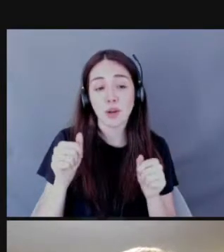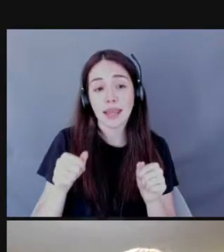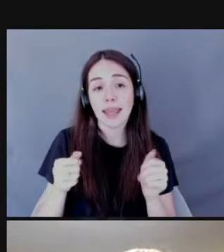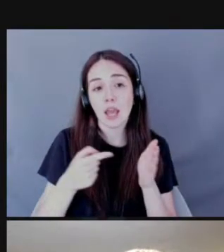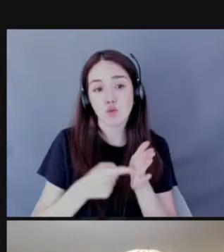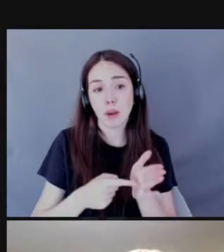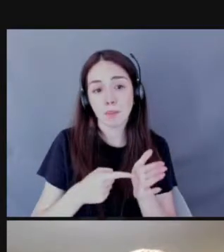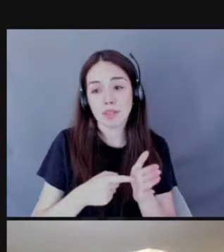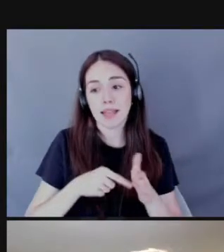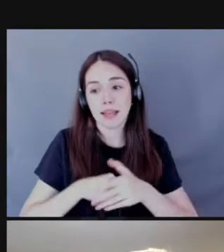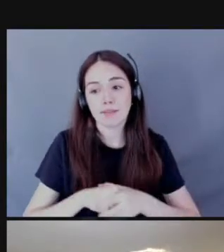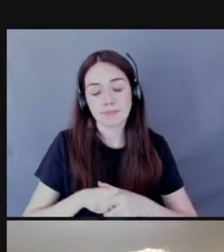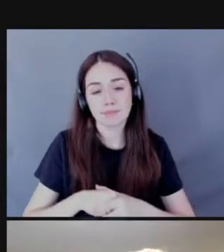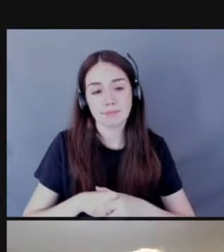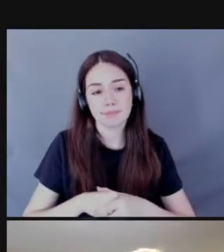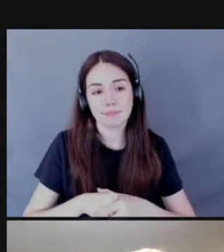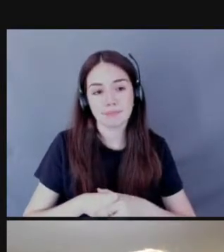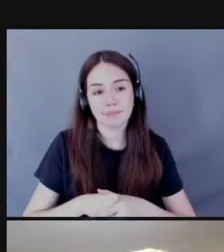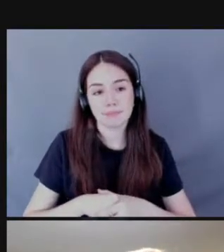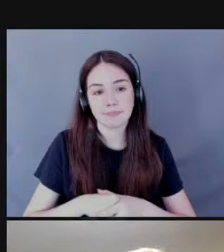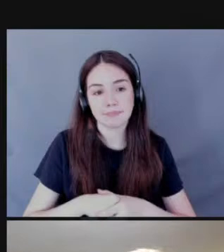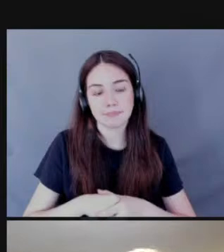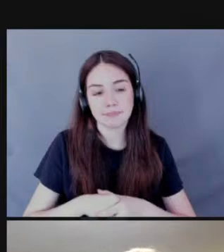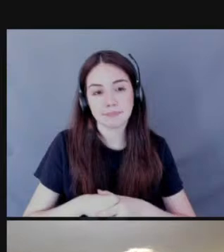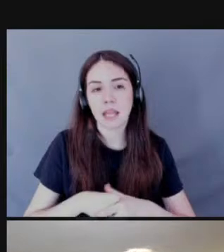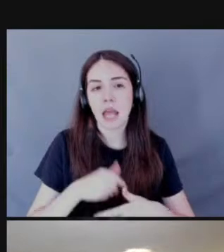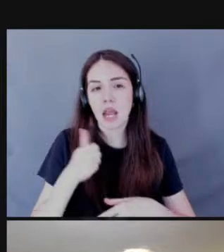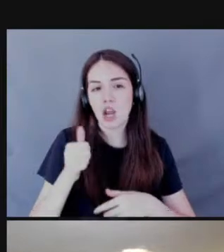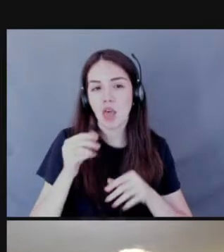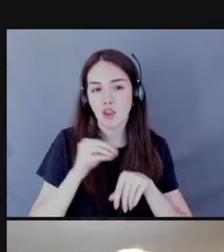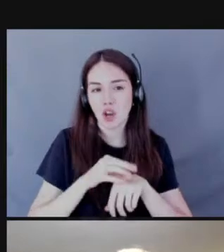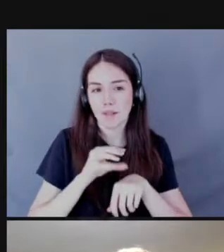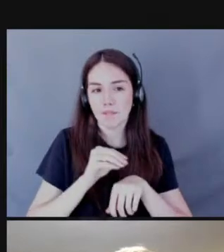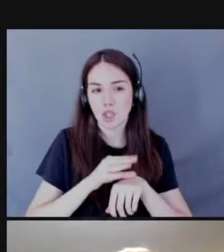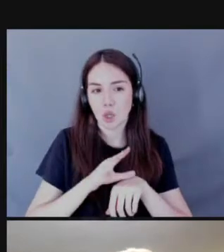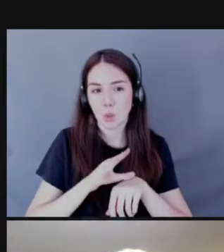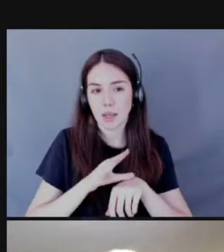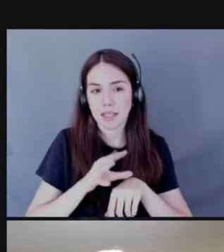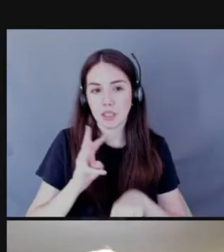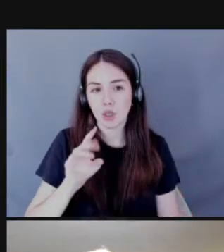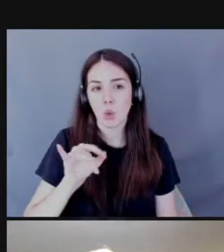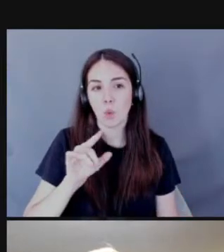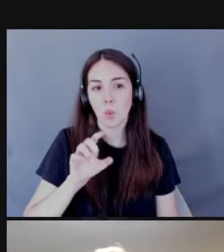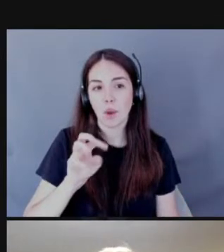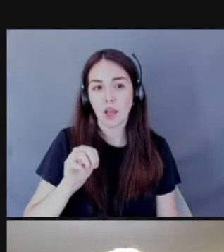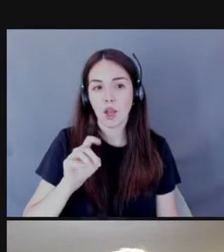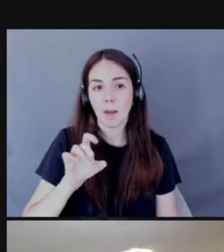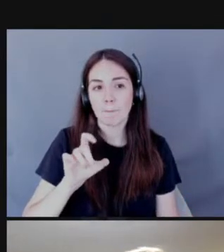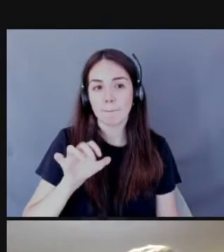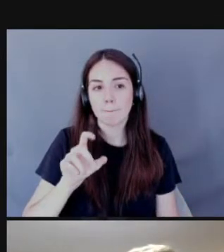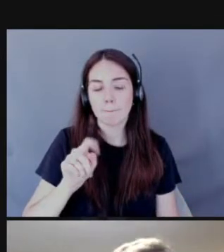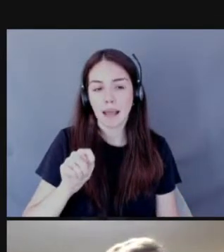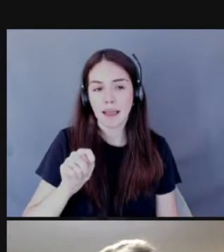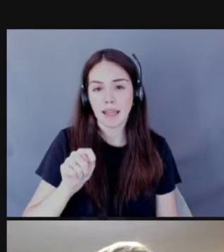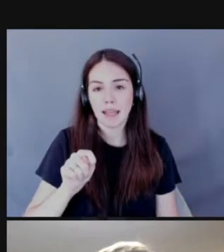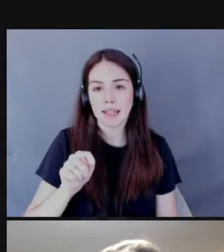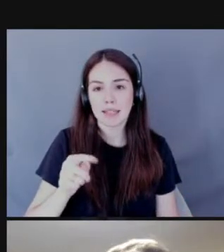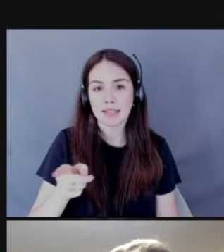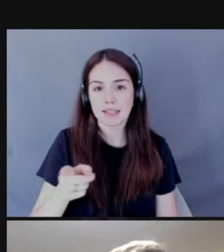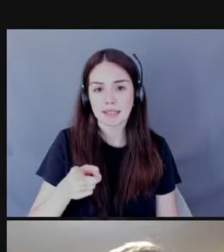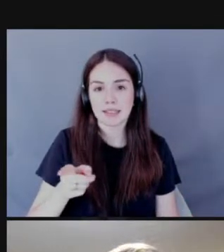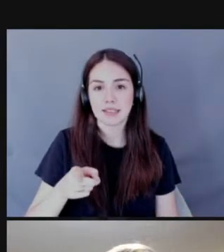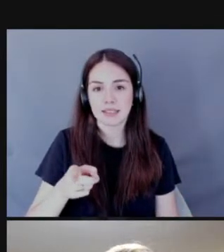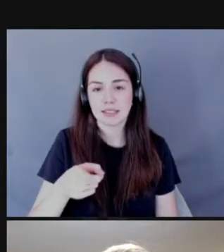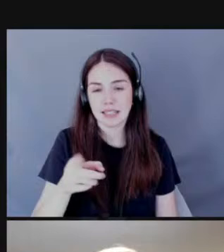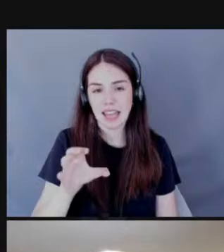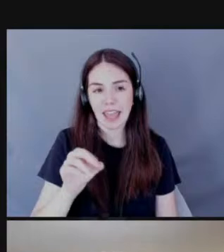about. And another influence was William Elliott's Carolina Sports by Land and Water, which I read in graduate